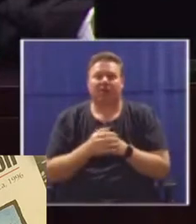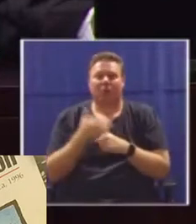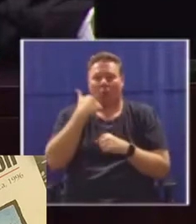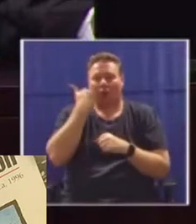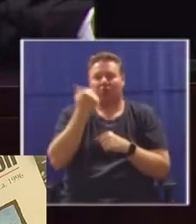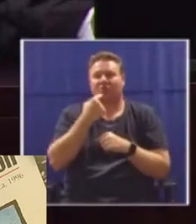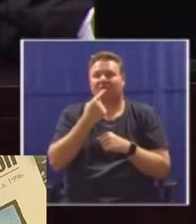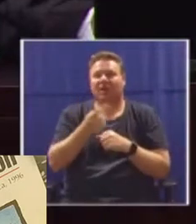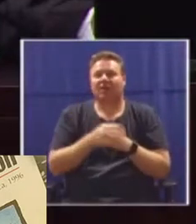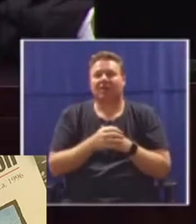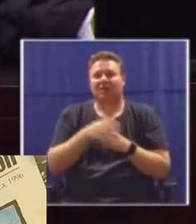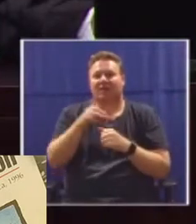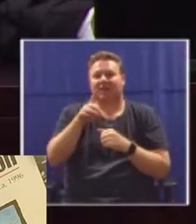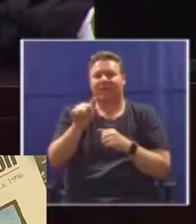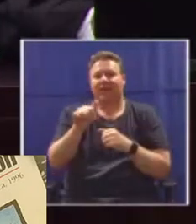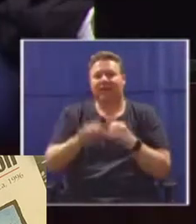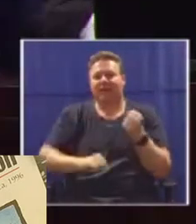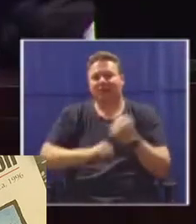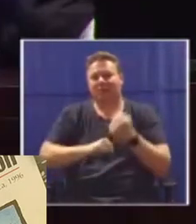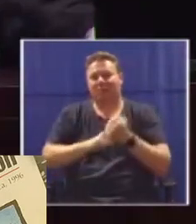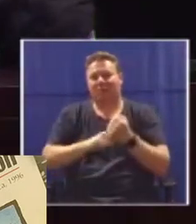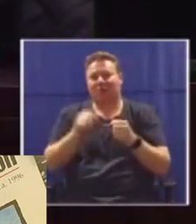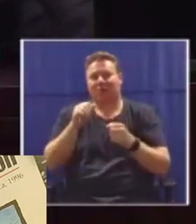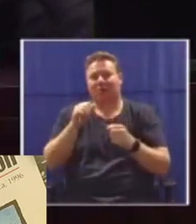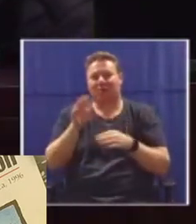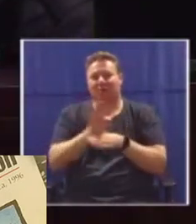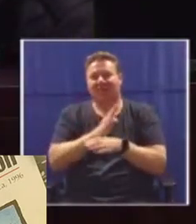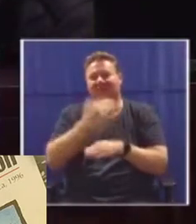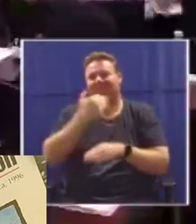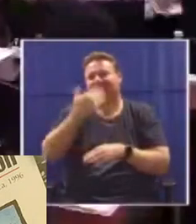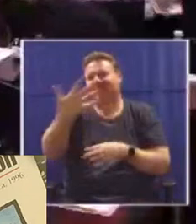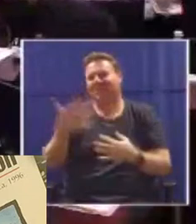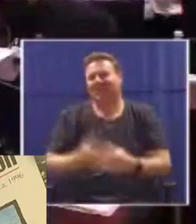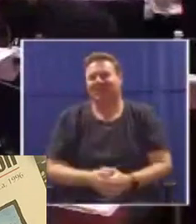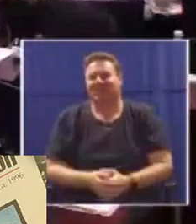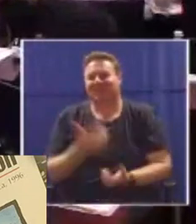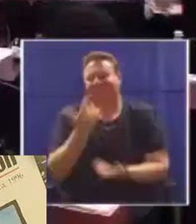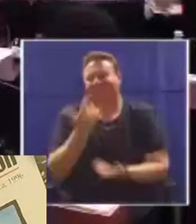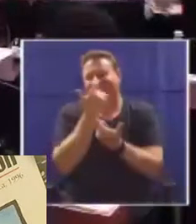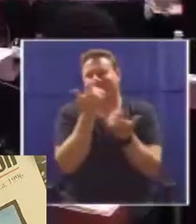say the DA support the bill. Thank you very much.